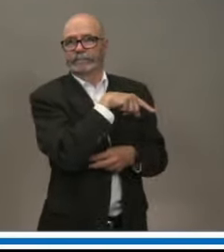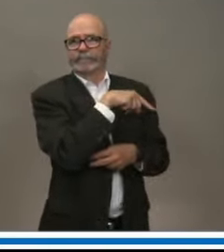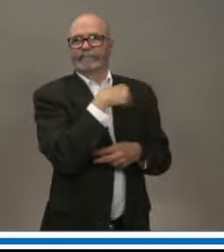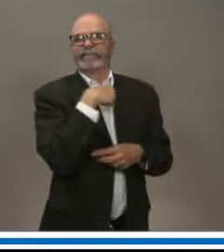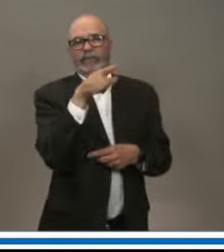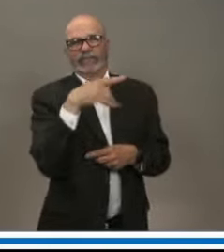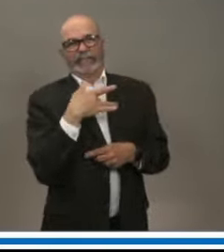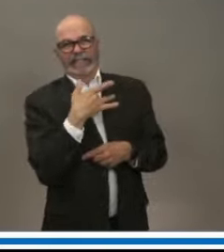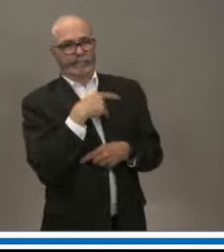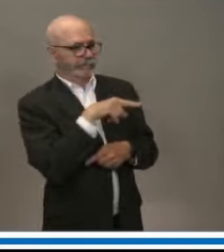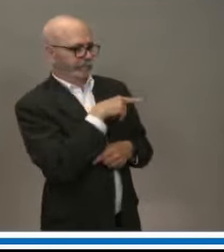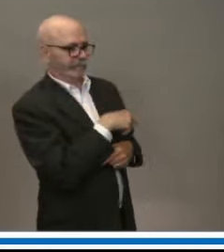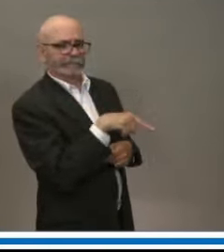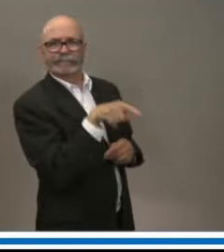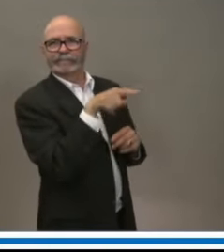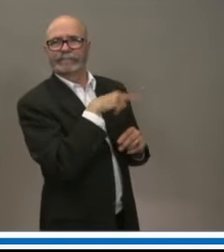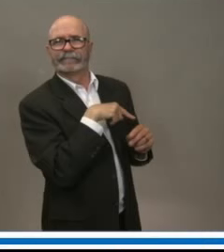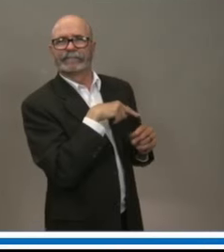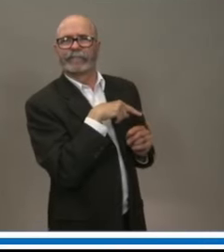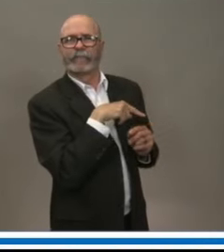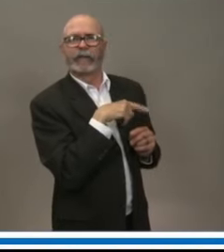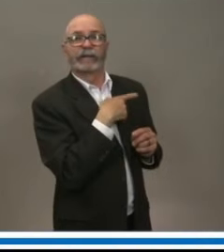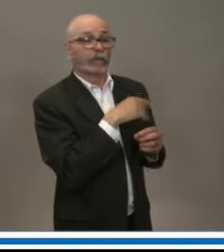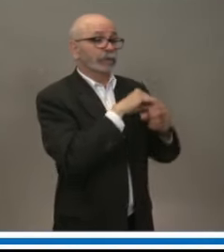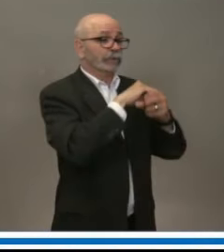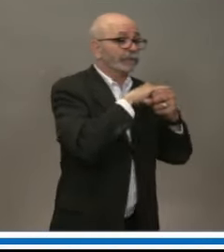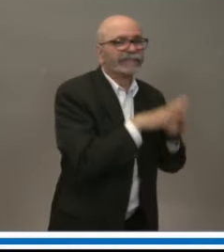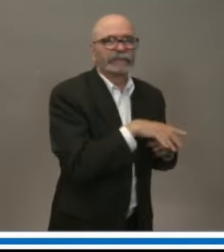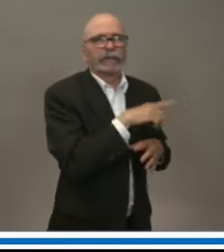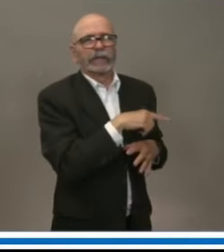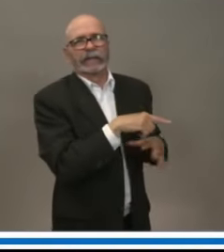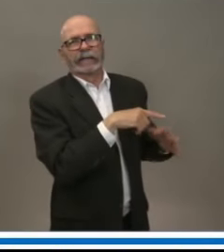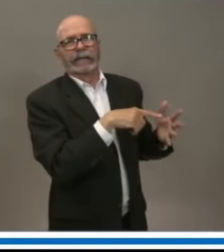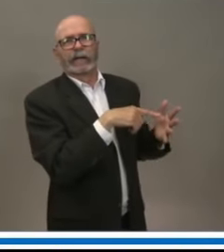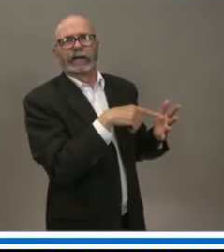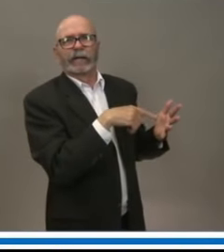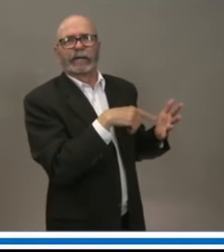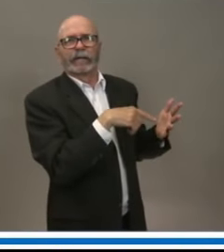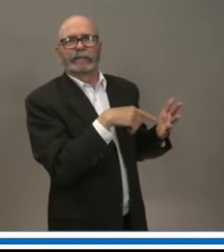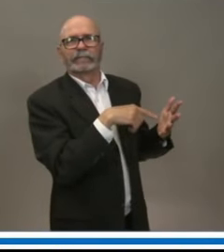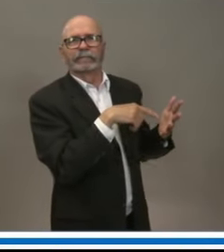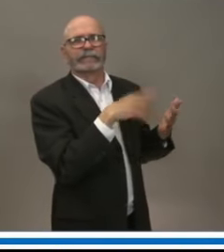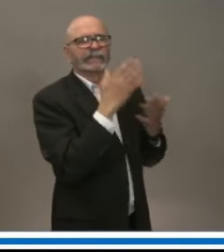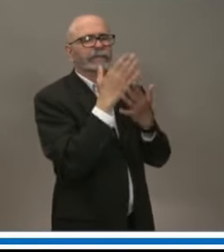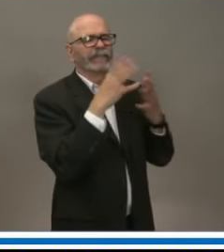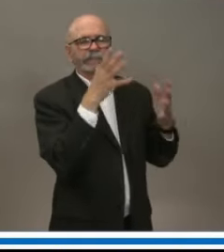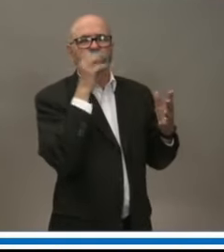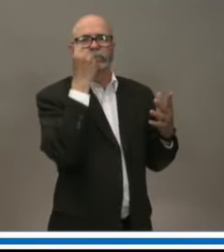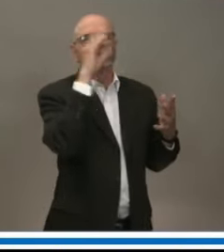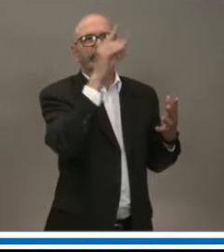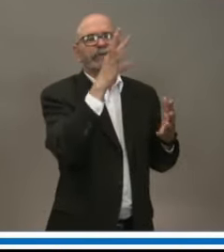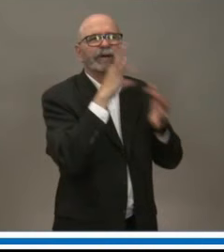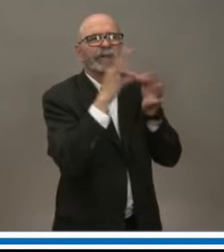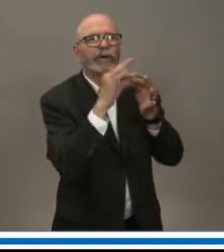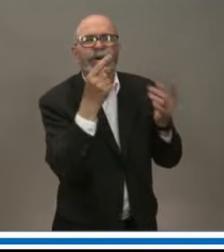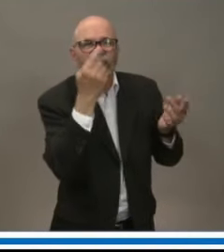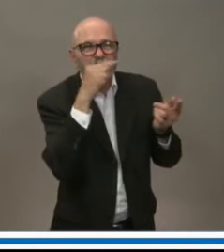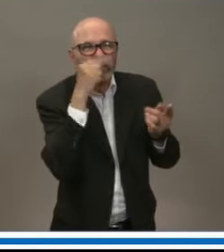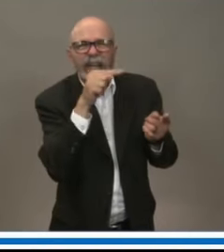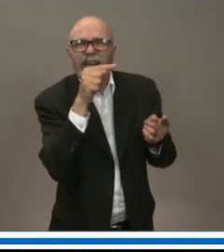the consequences of the outbreak. Are we keeping track of the situation? For instance, do we know how many home care workers and